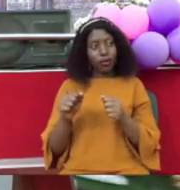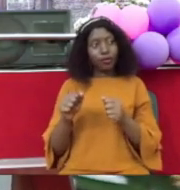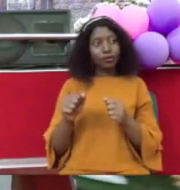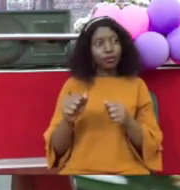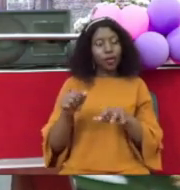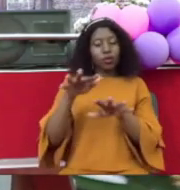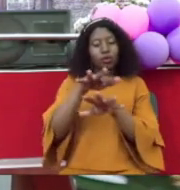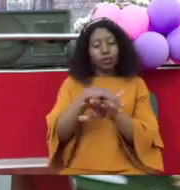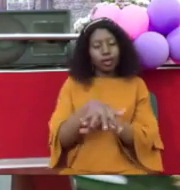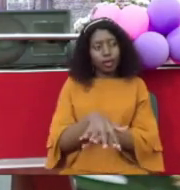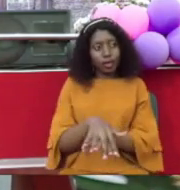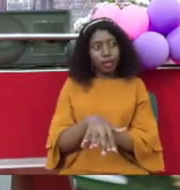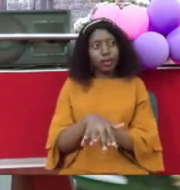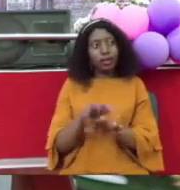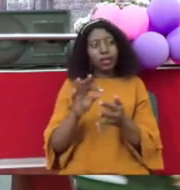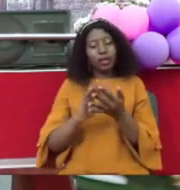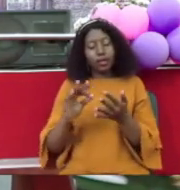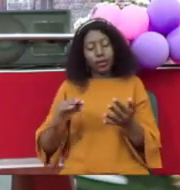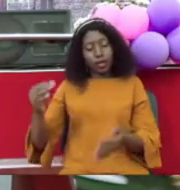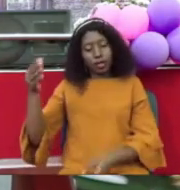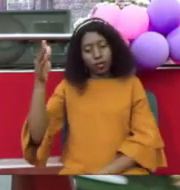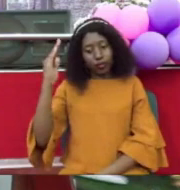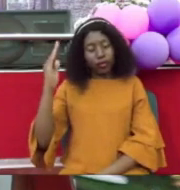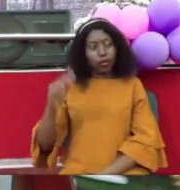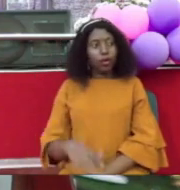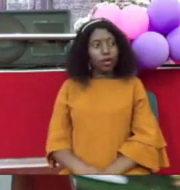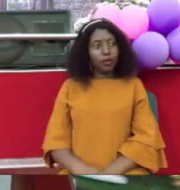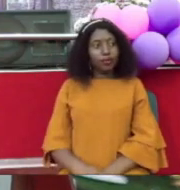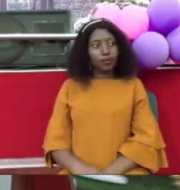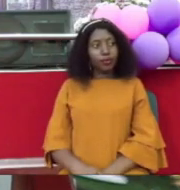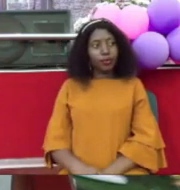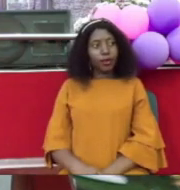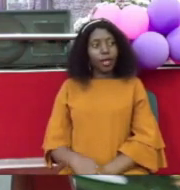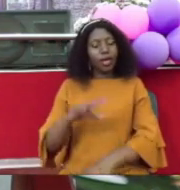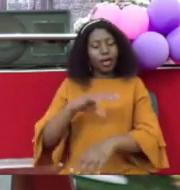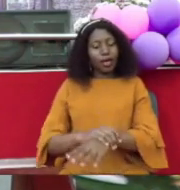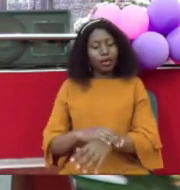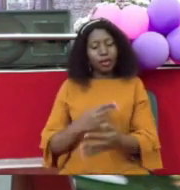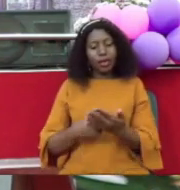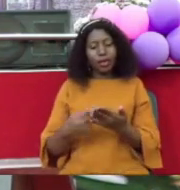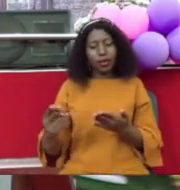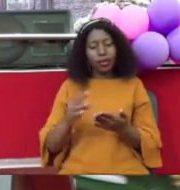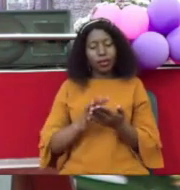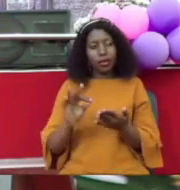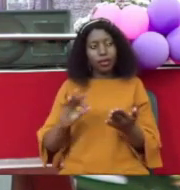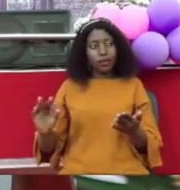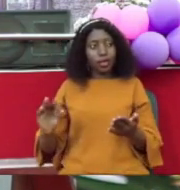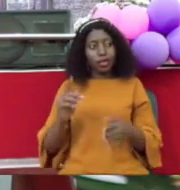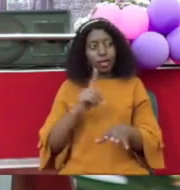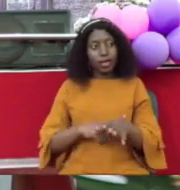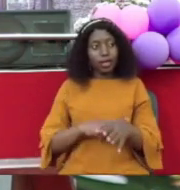God. Ukaweze kuweza kuendelea katika roho wa Mungu. Receiving the Holy Spirit at when you get